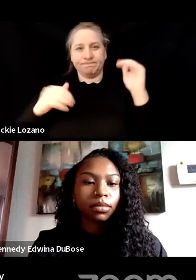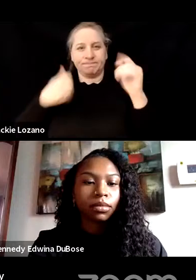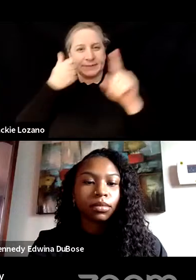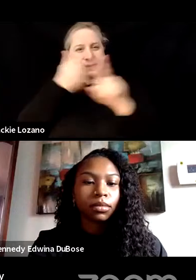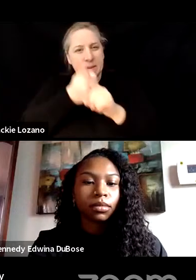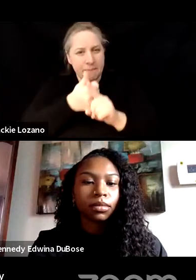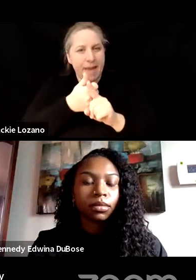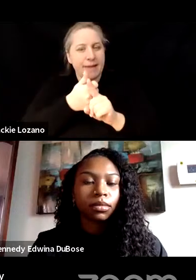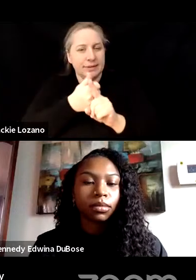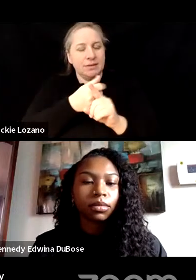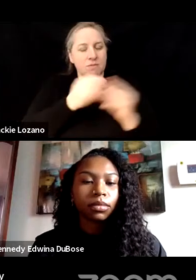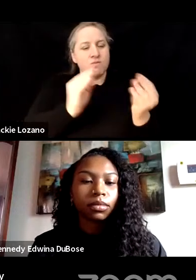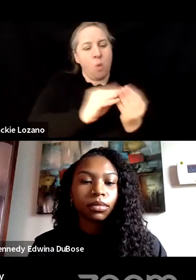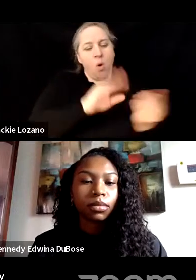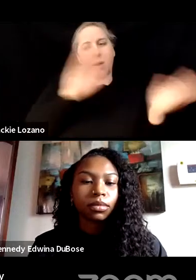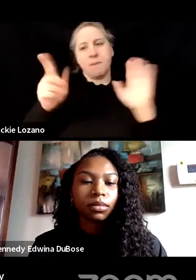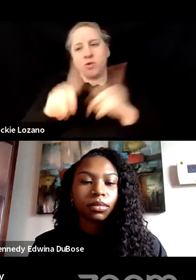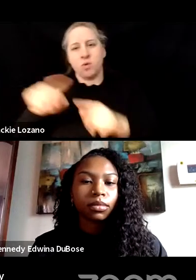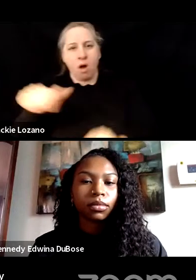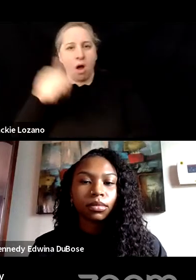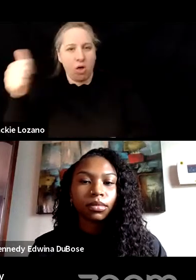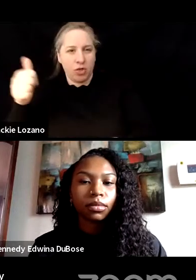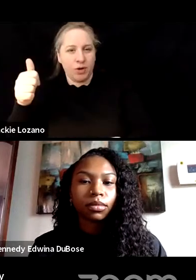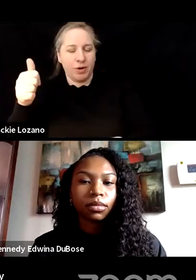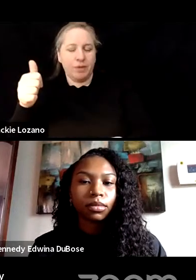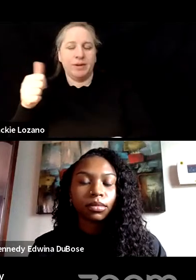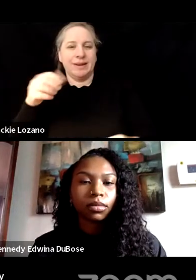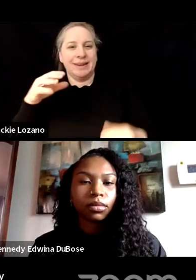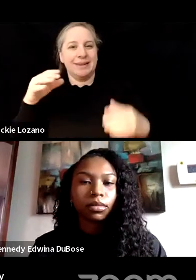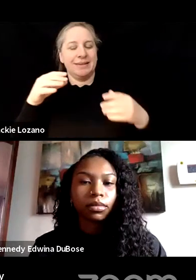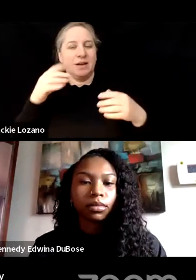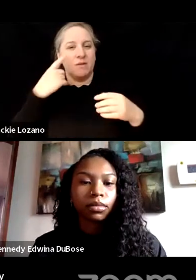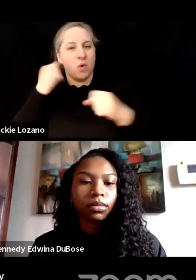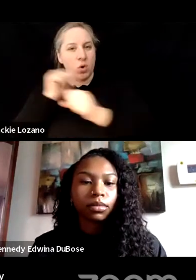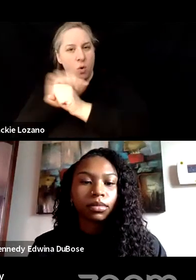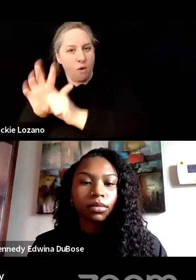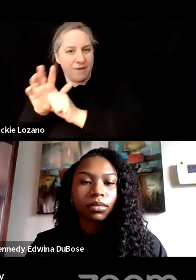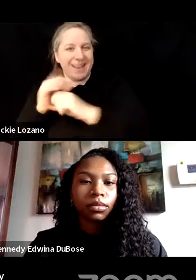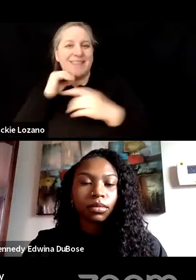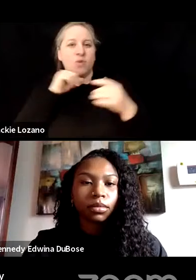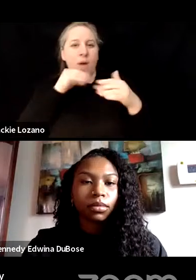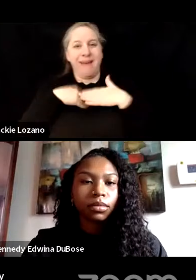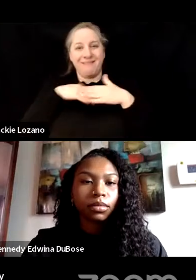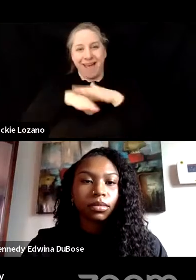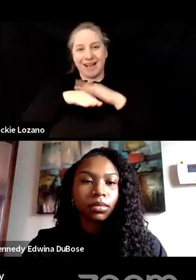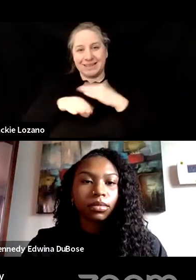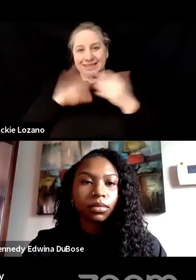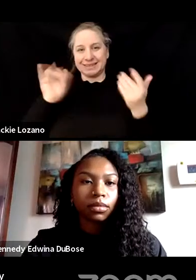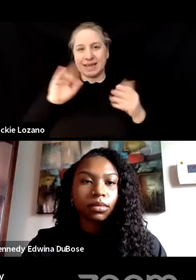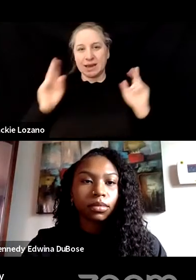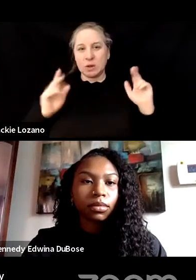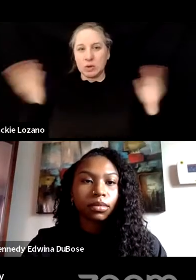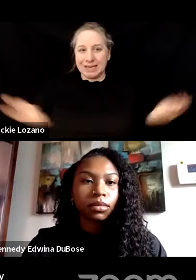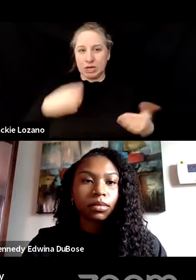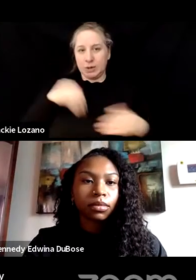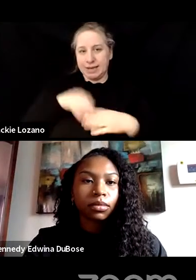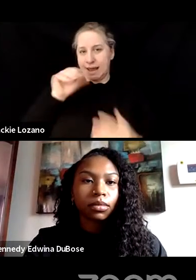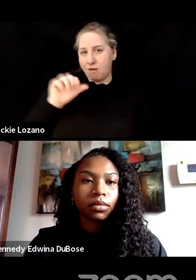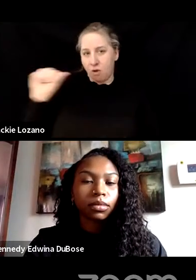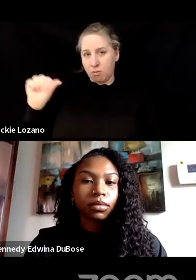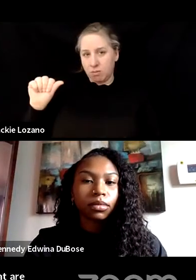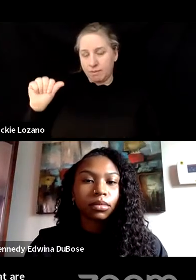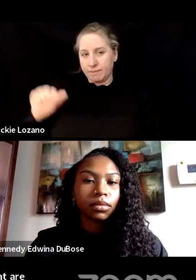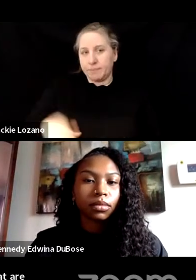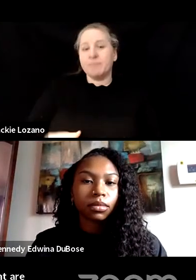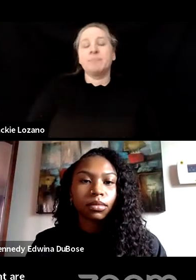have the access to vaccines in the way we do here in Ann Arbor? So now one thing I'm going to mention when I answer this question is that those of us